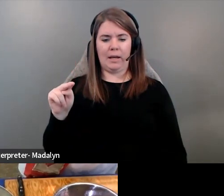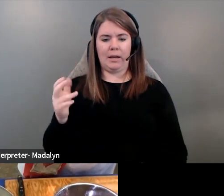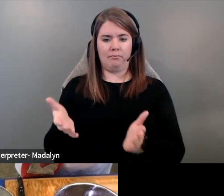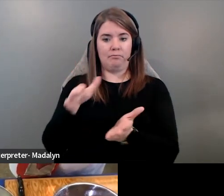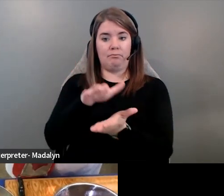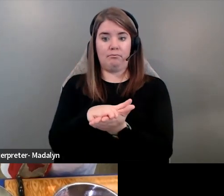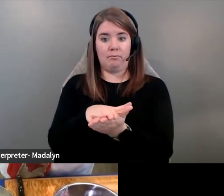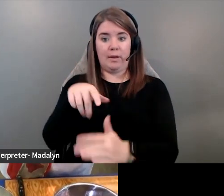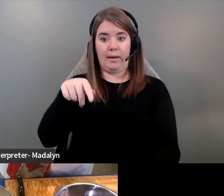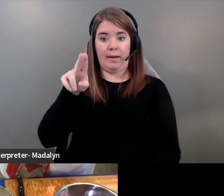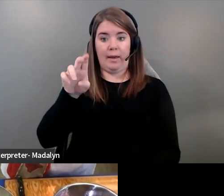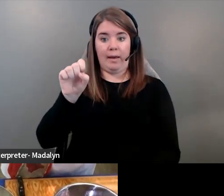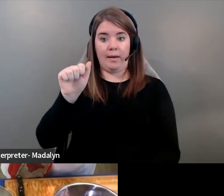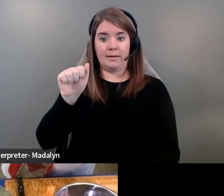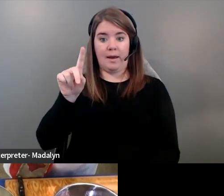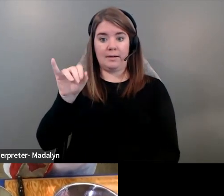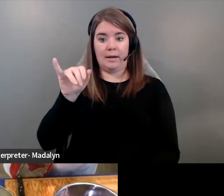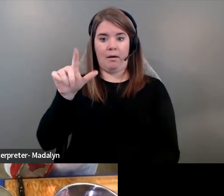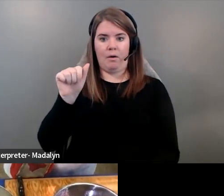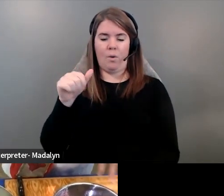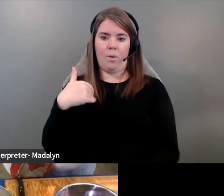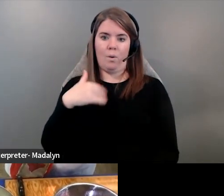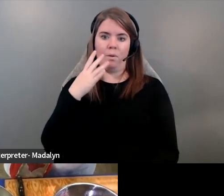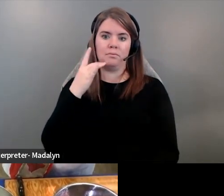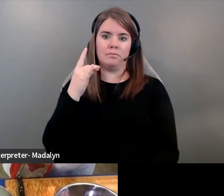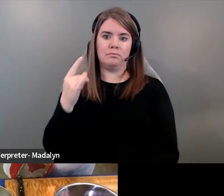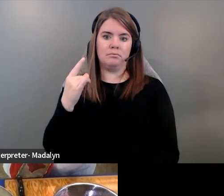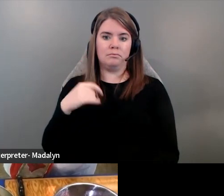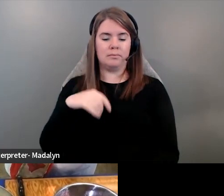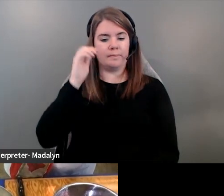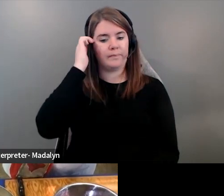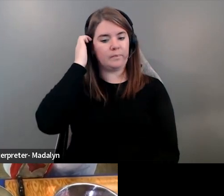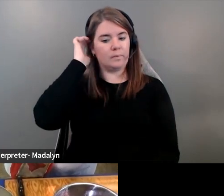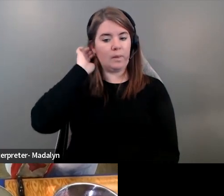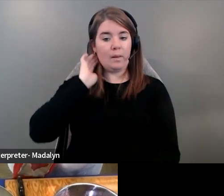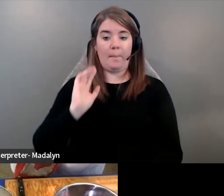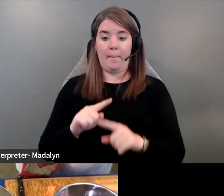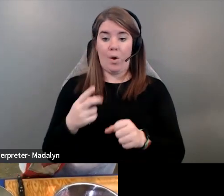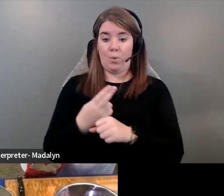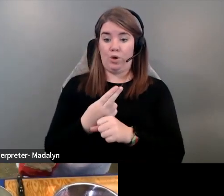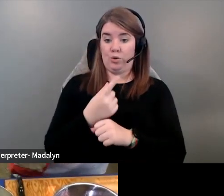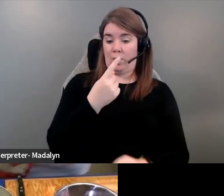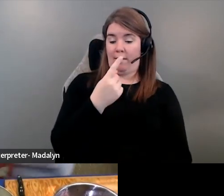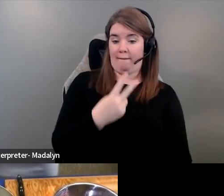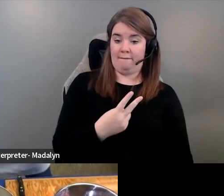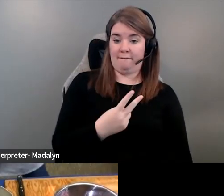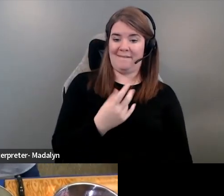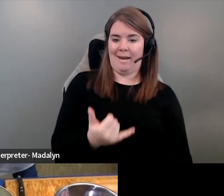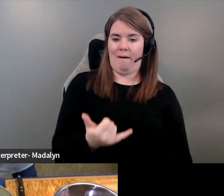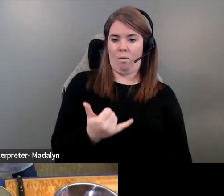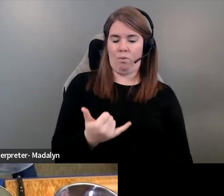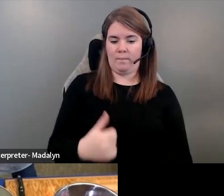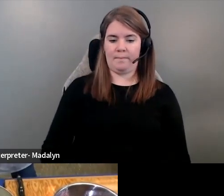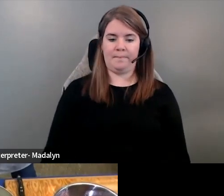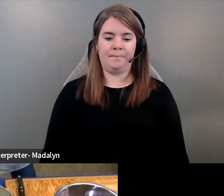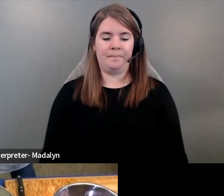so good. So you'll save half of it for that, but we'll use this half right now. So I've got my onions going.